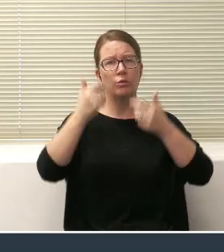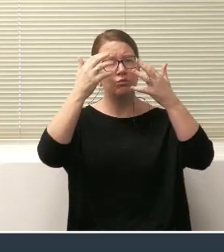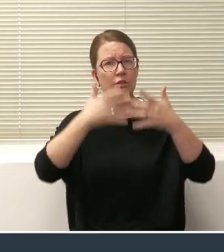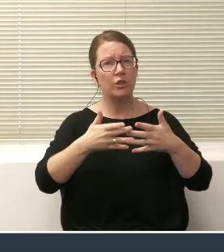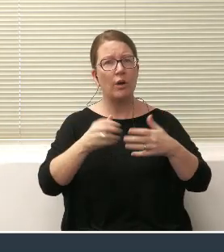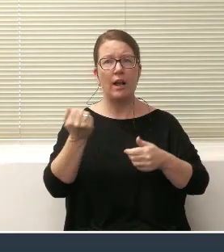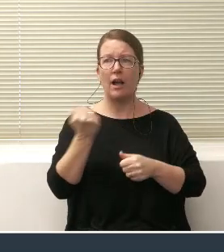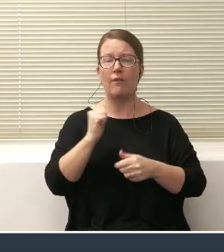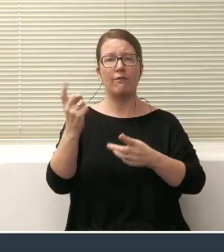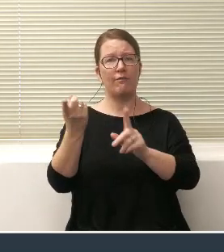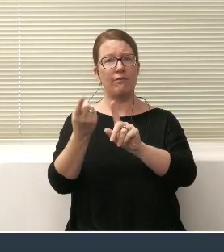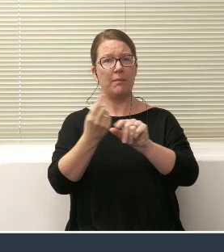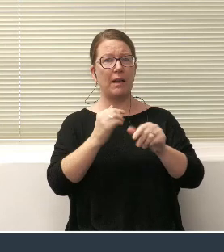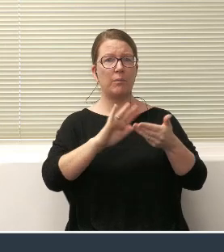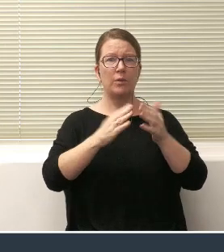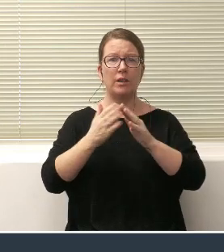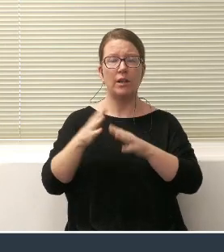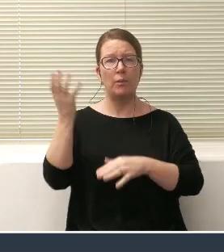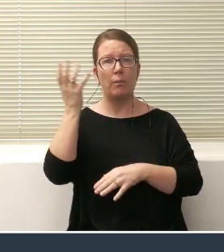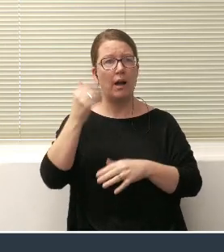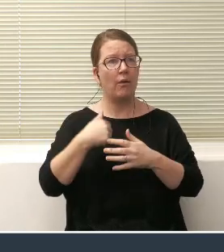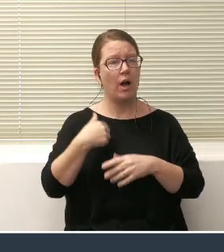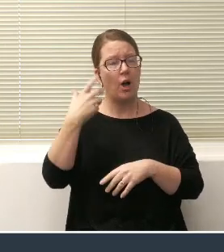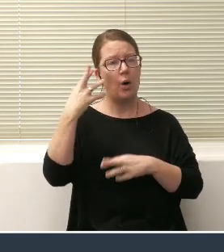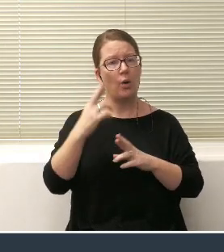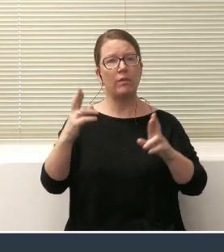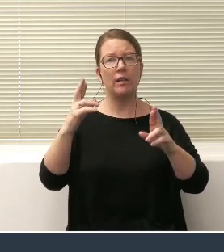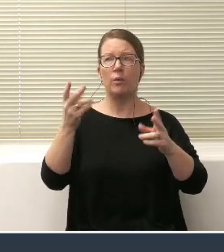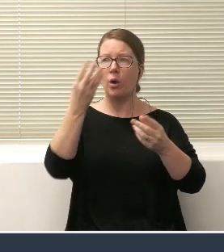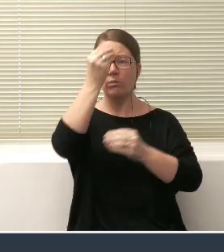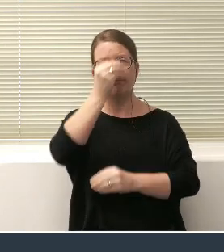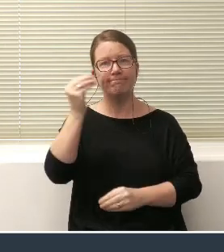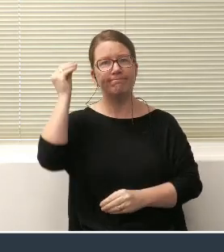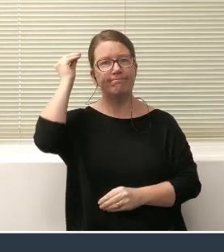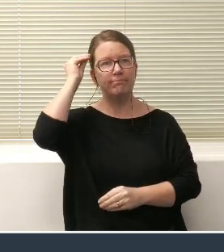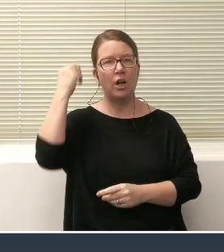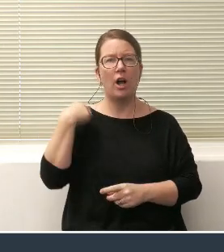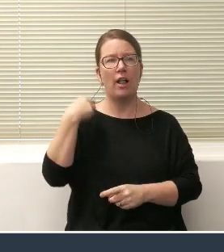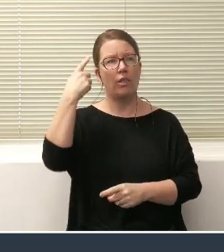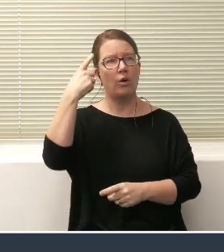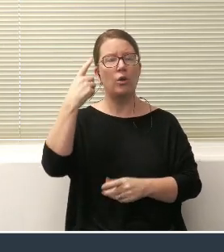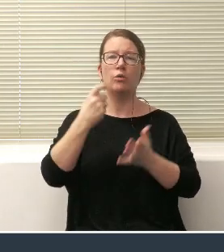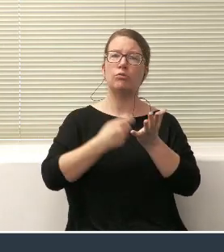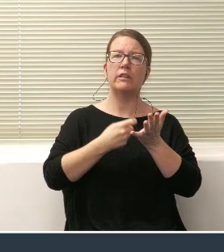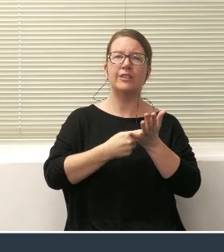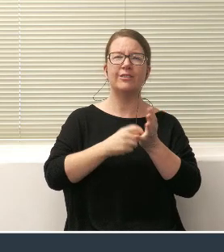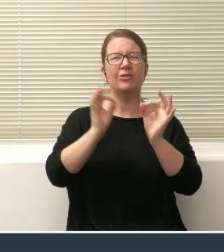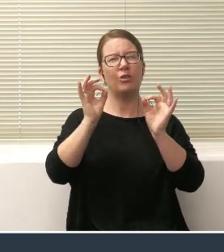did from our community, and hopefully that enlightens us into the decisions that we're going to make. So I thought the resolution itself just didn't